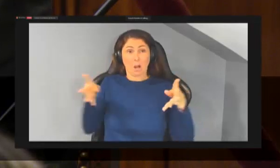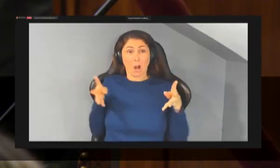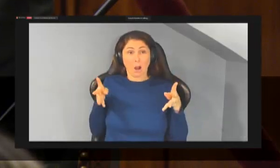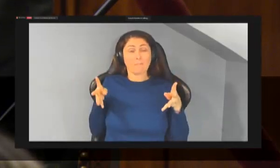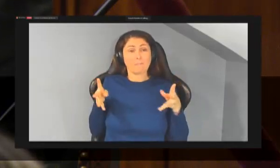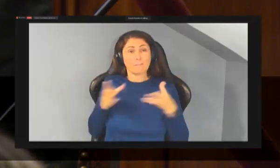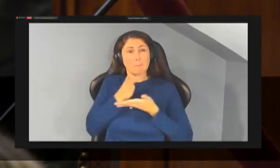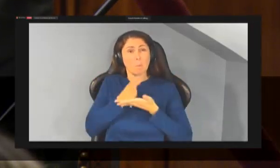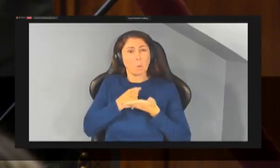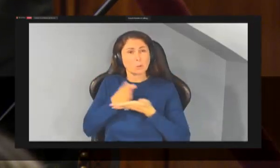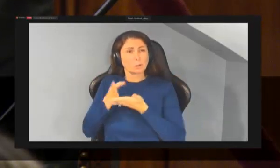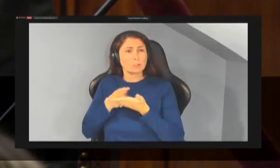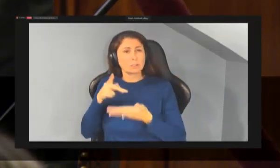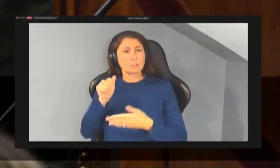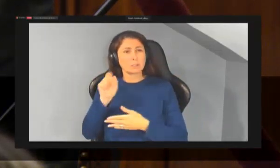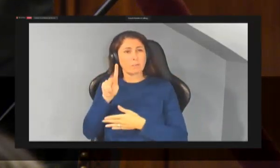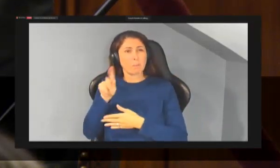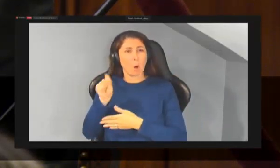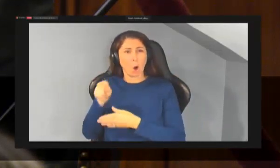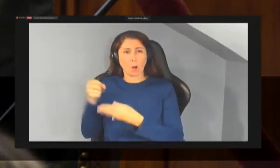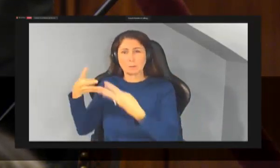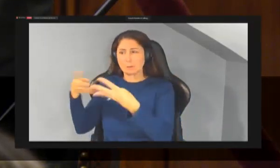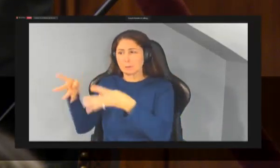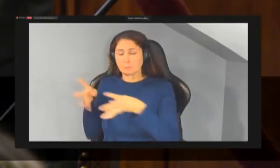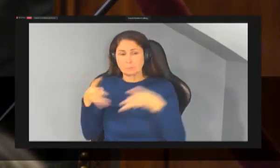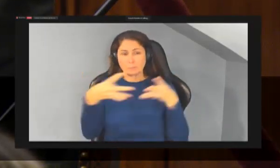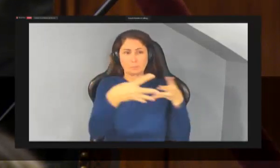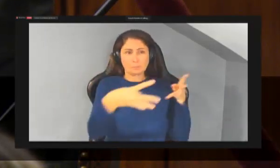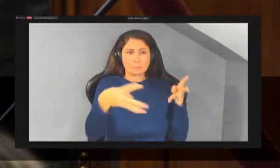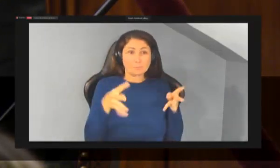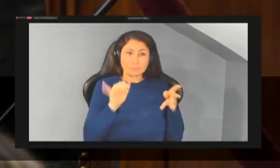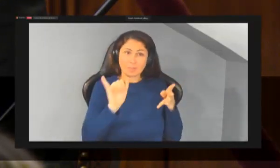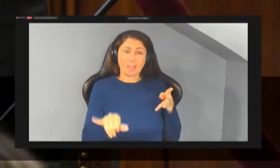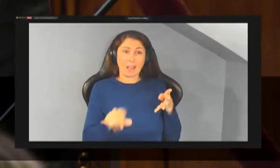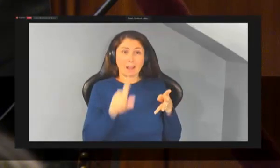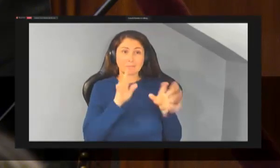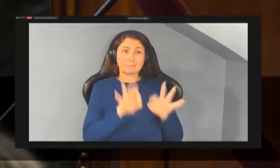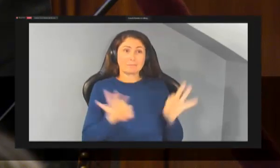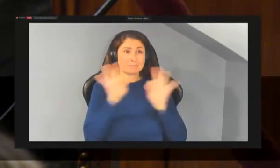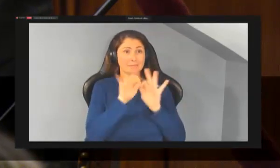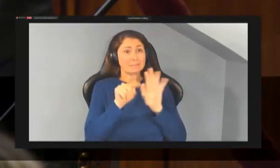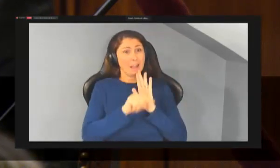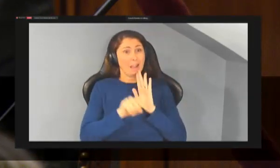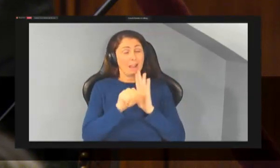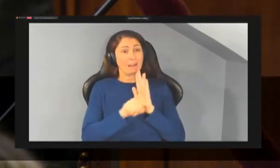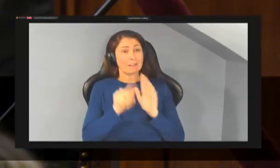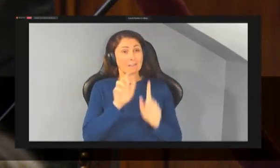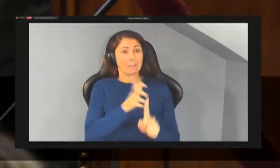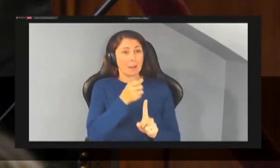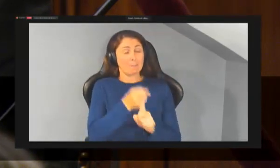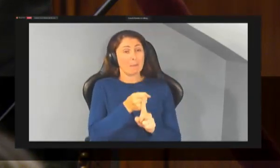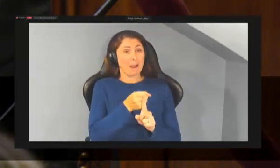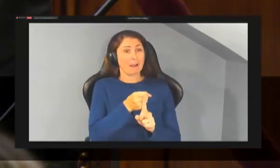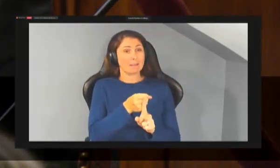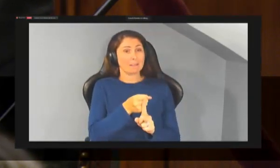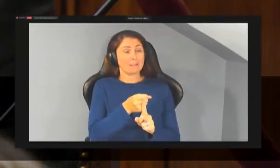parks that have been significantly negatively impacted ecologically by deer overpopulation to attempt